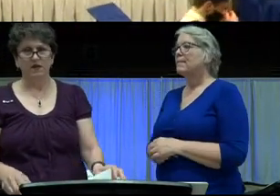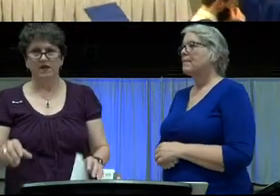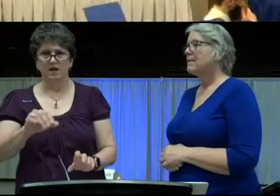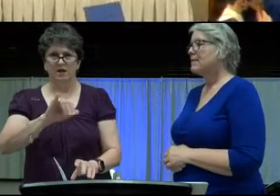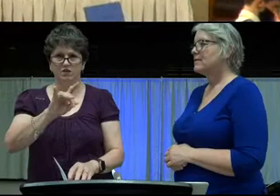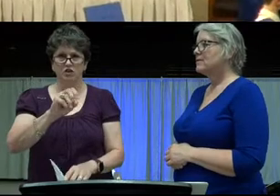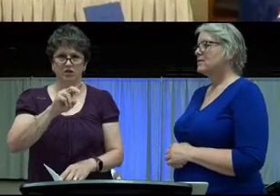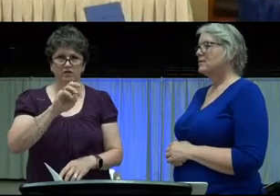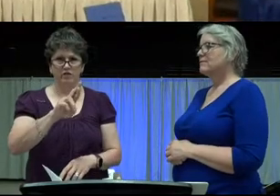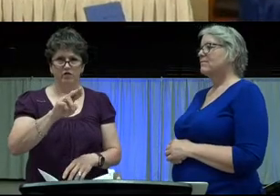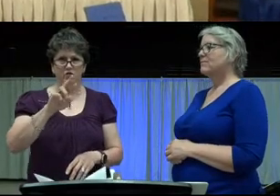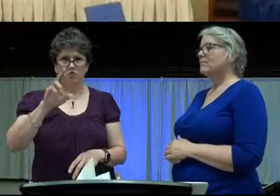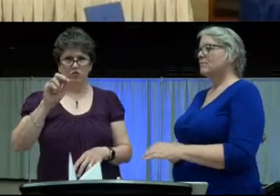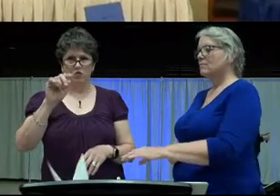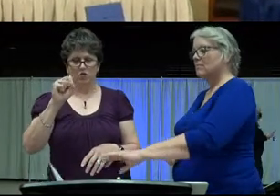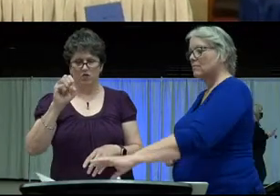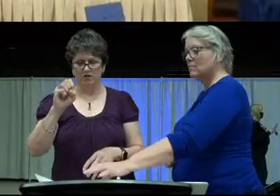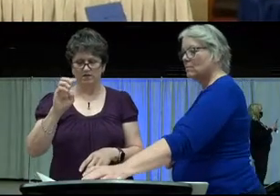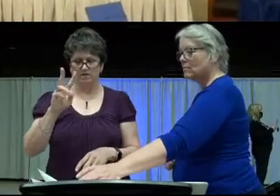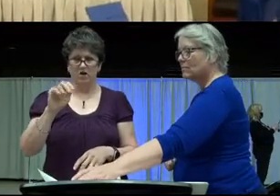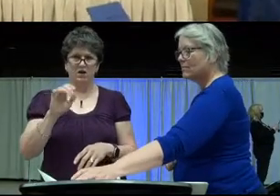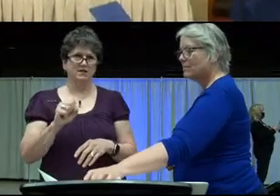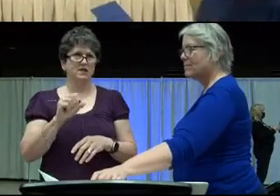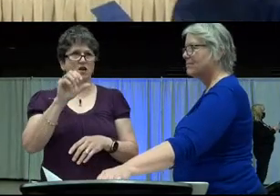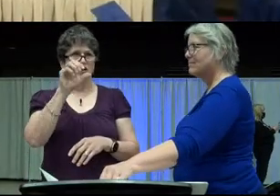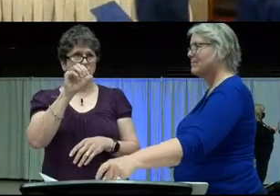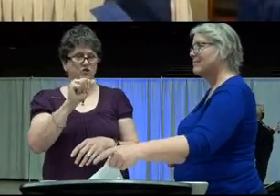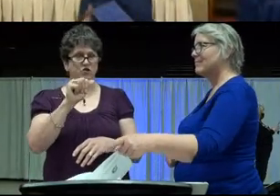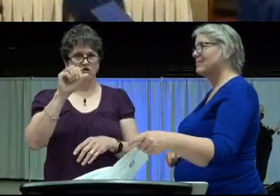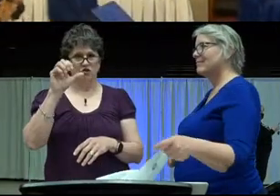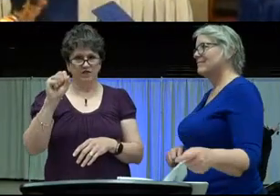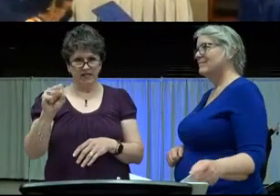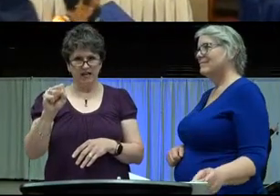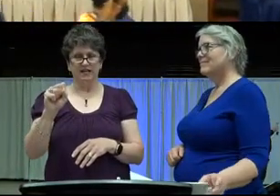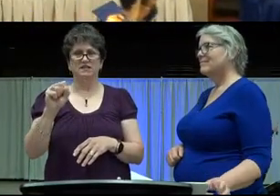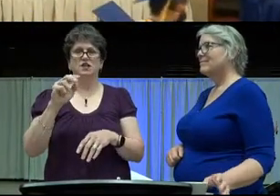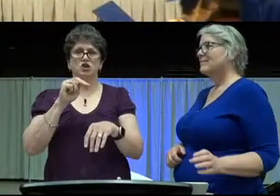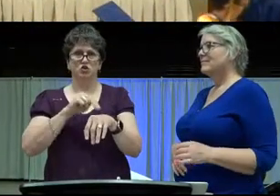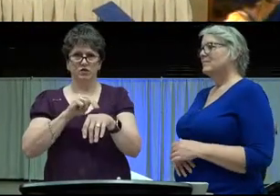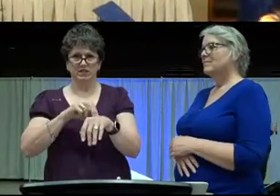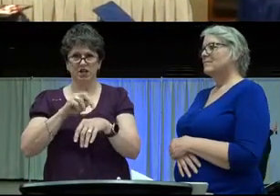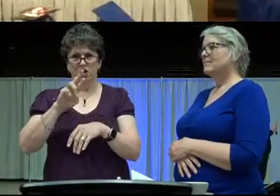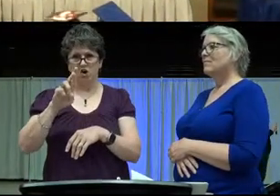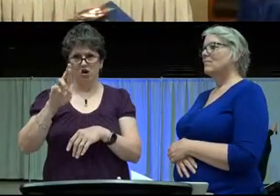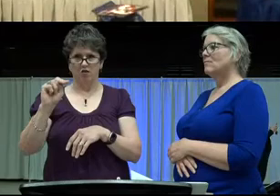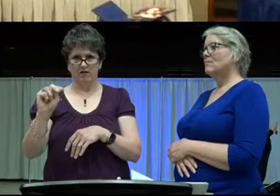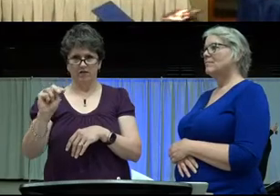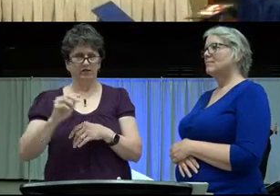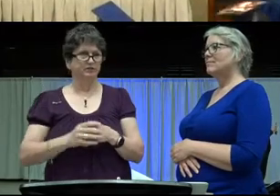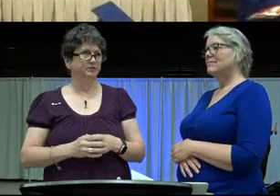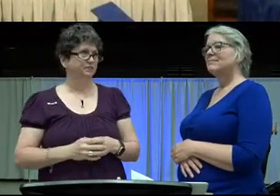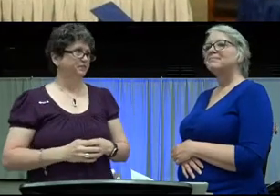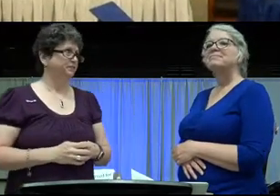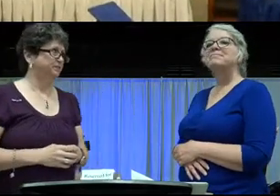Jennifer Rose Voss, Associate of Science and Nursing, Registered Nurse.